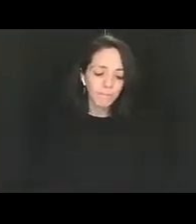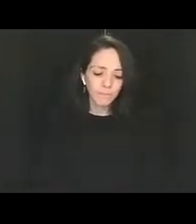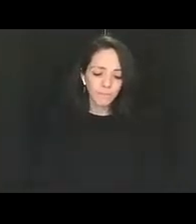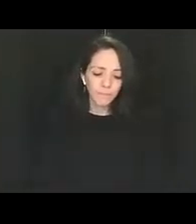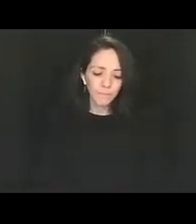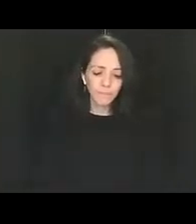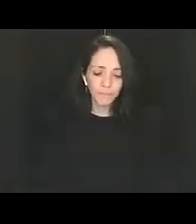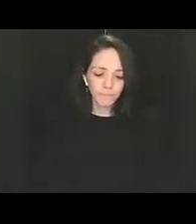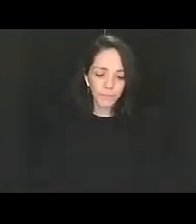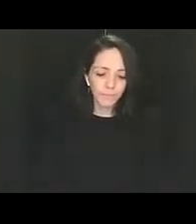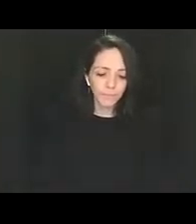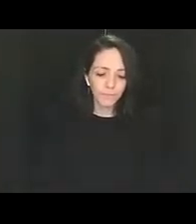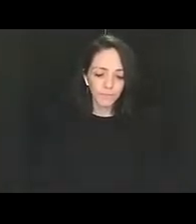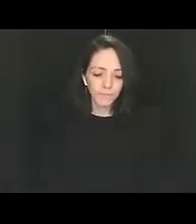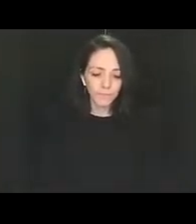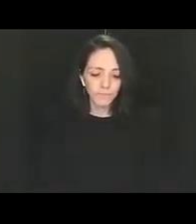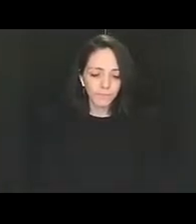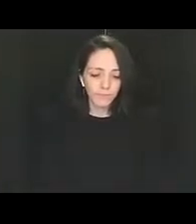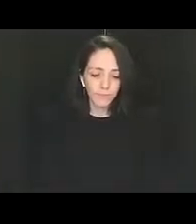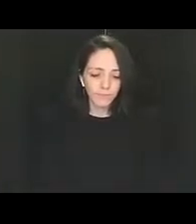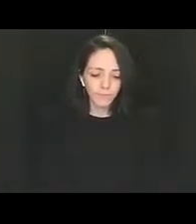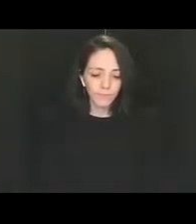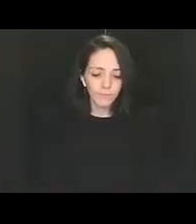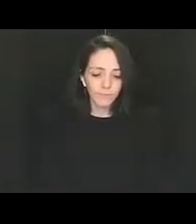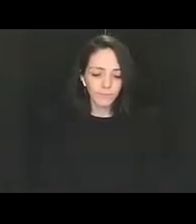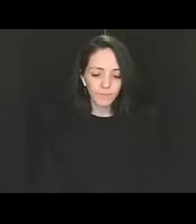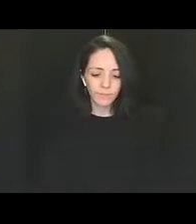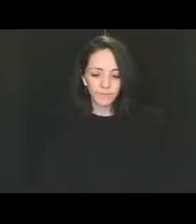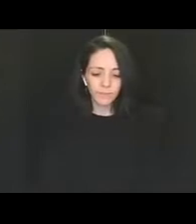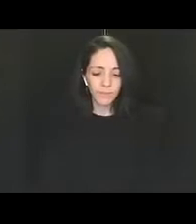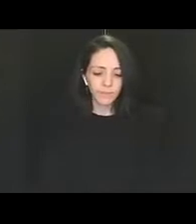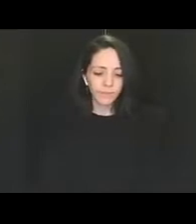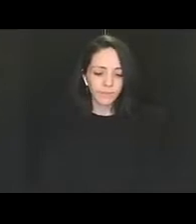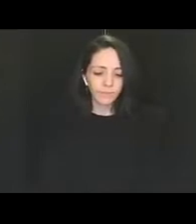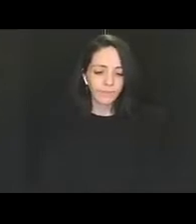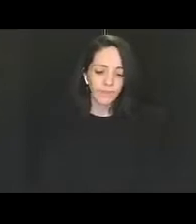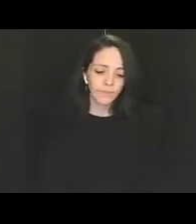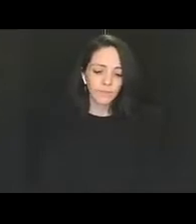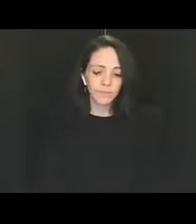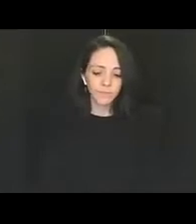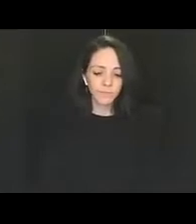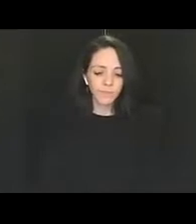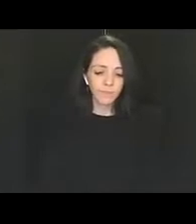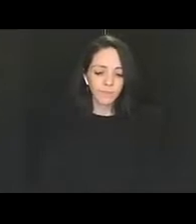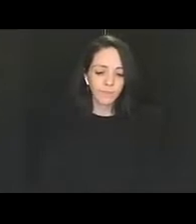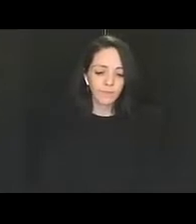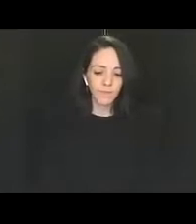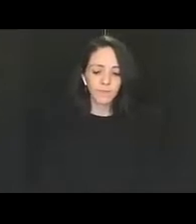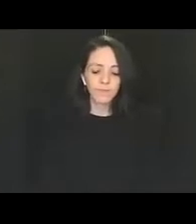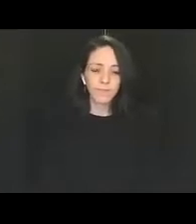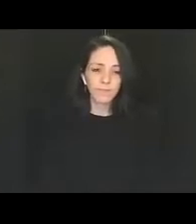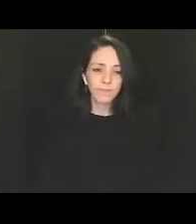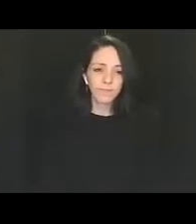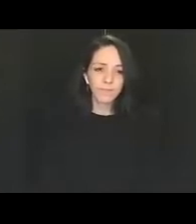are focused on Farmington and addressing some of these safety concerns and